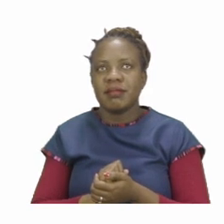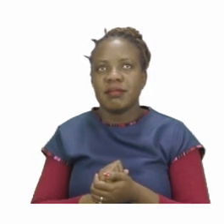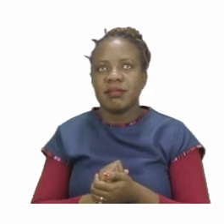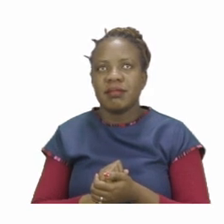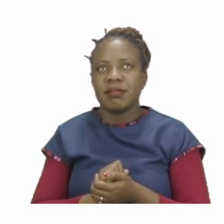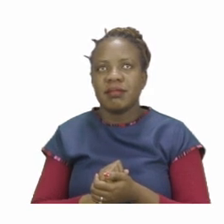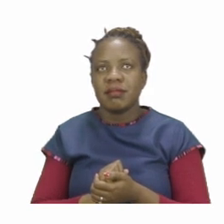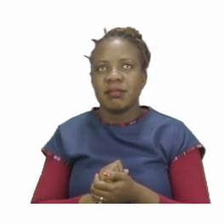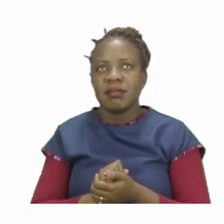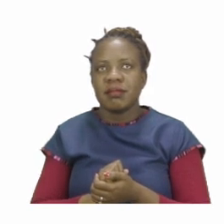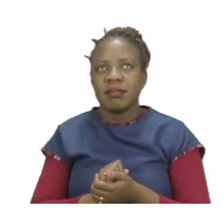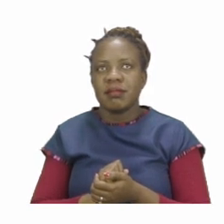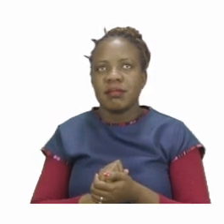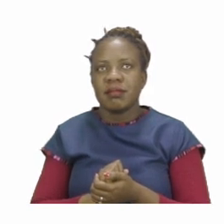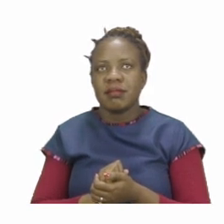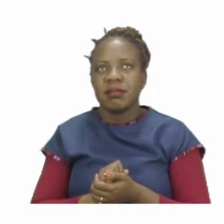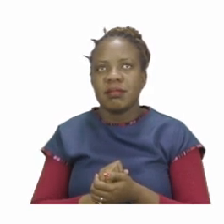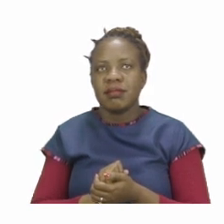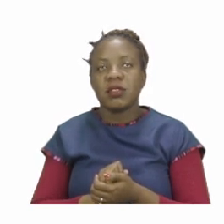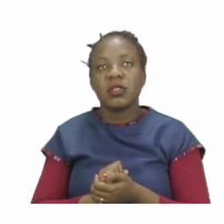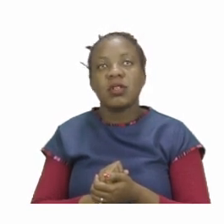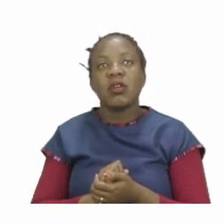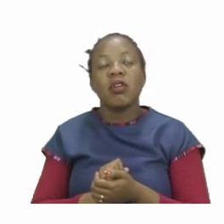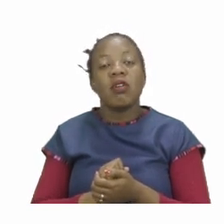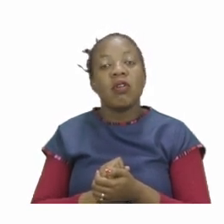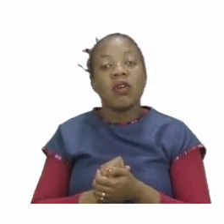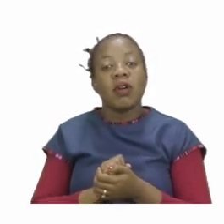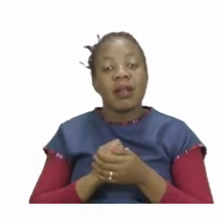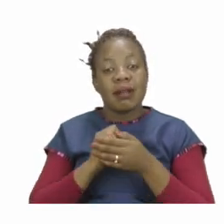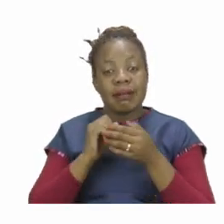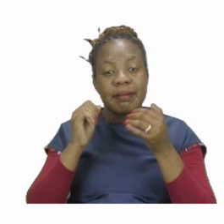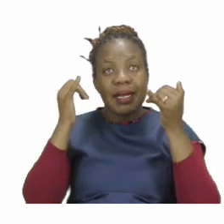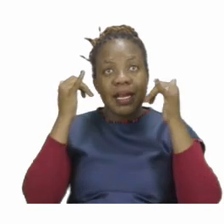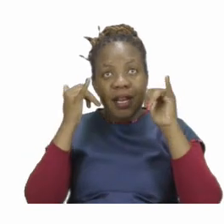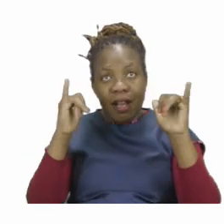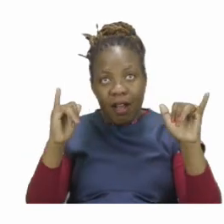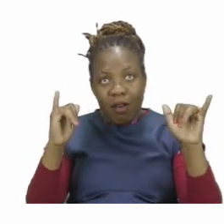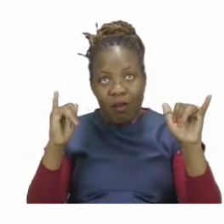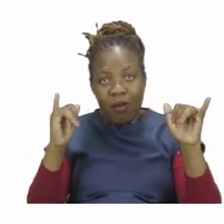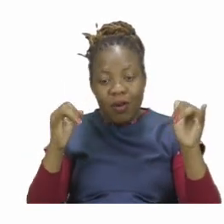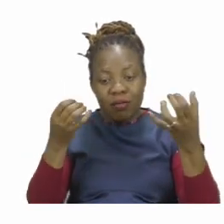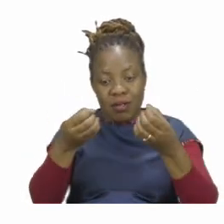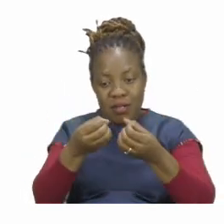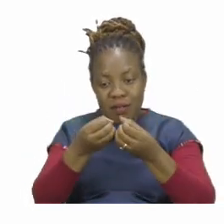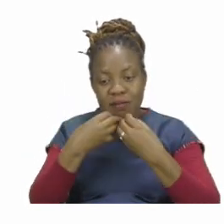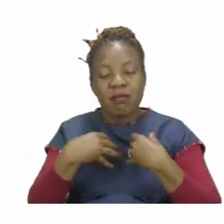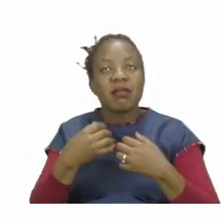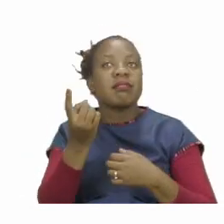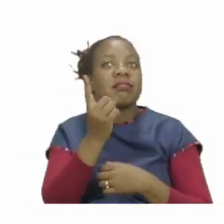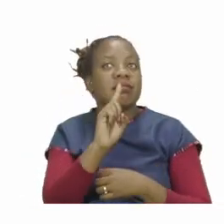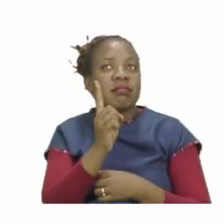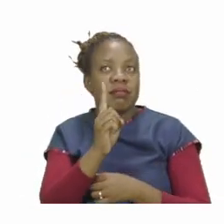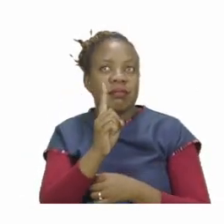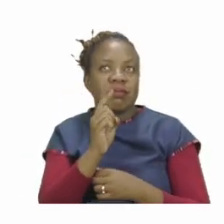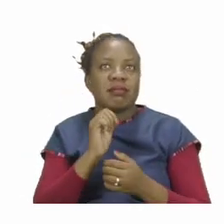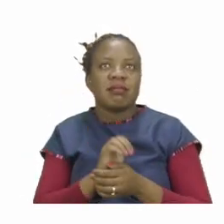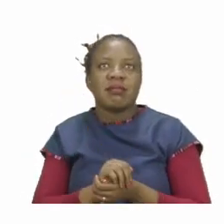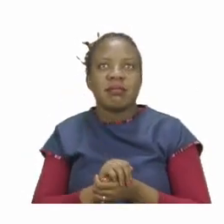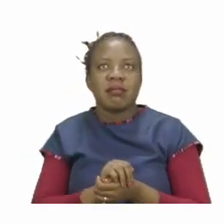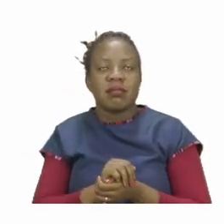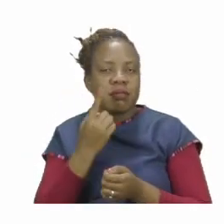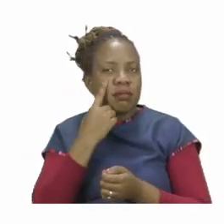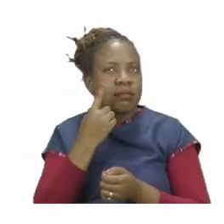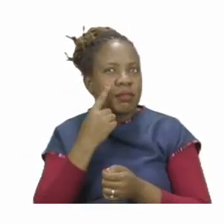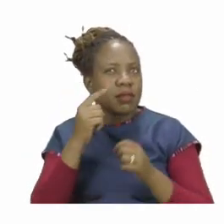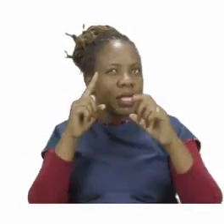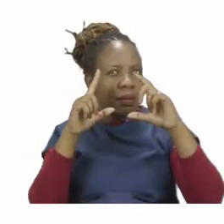or what can we get from the cow? You will see there's a picture of a cow, and right